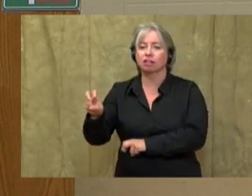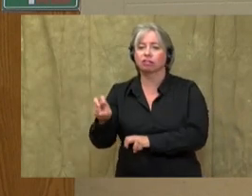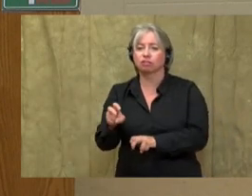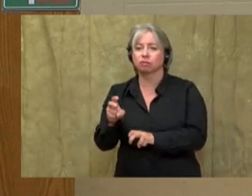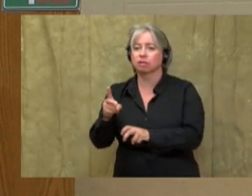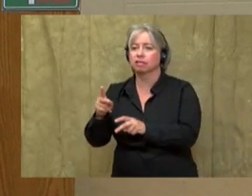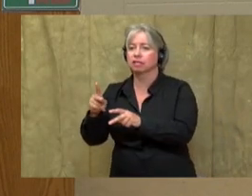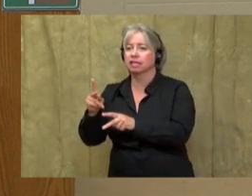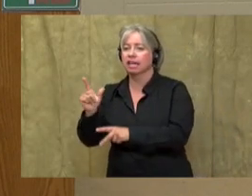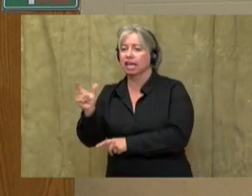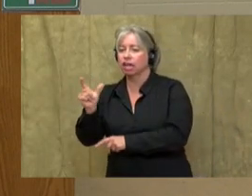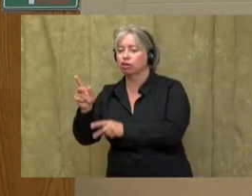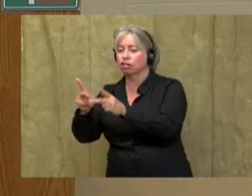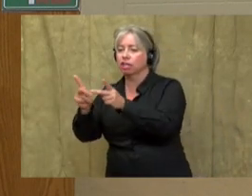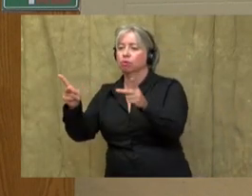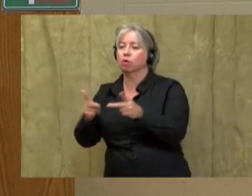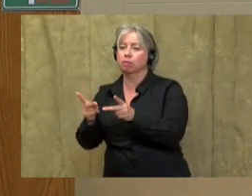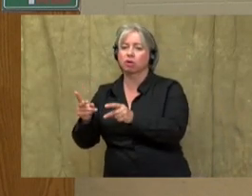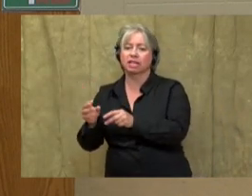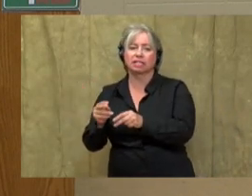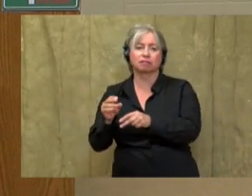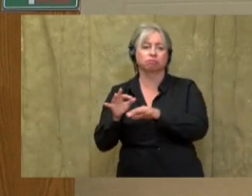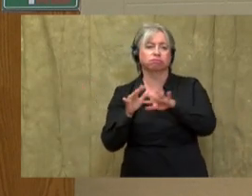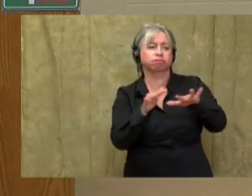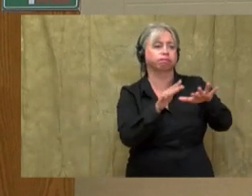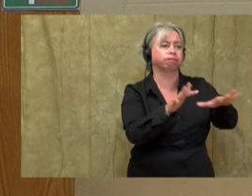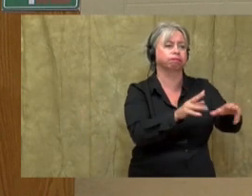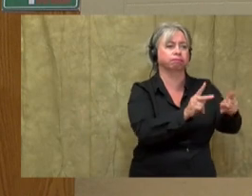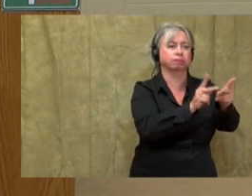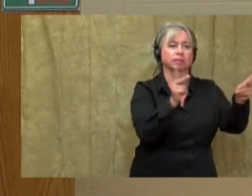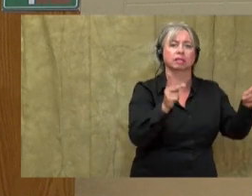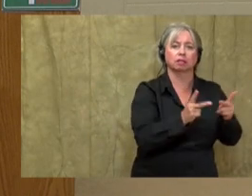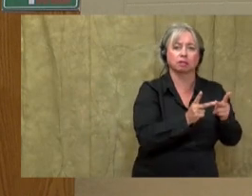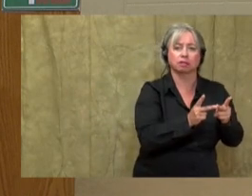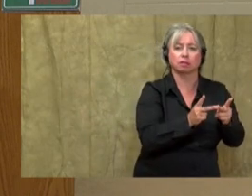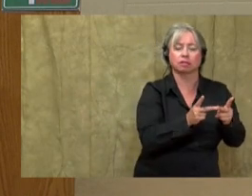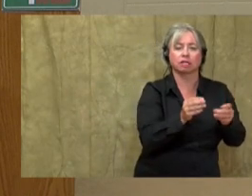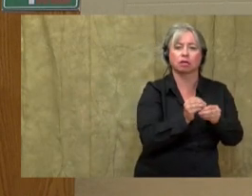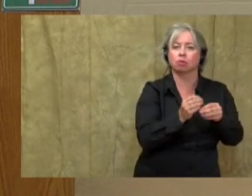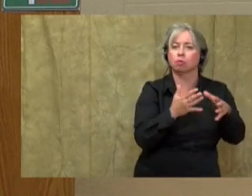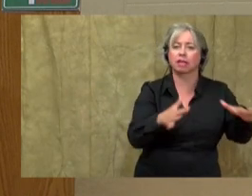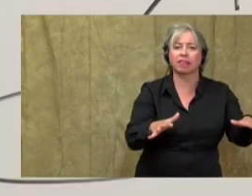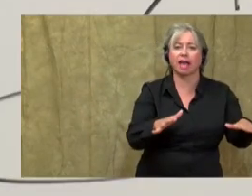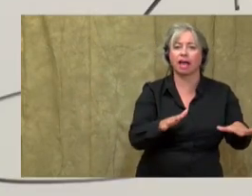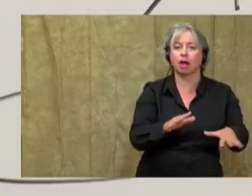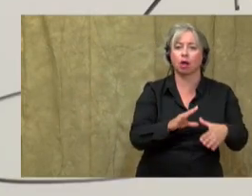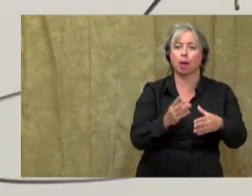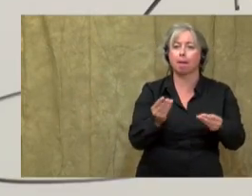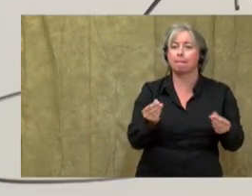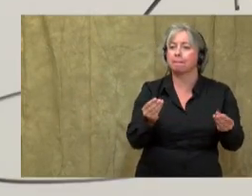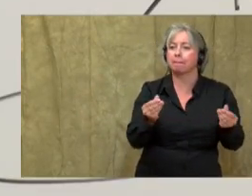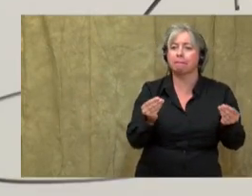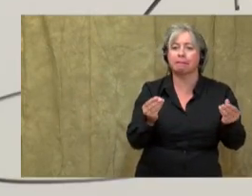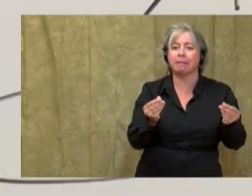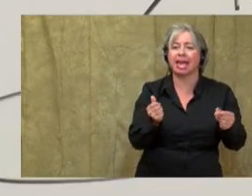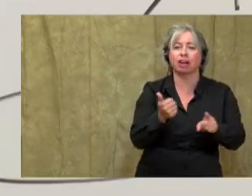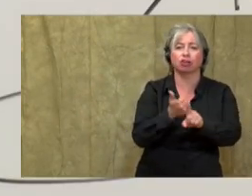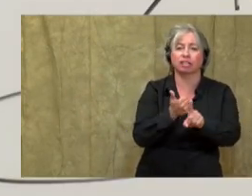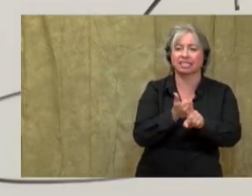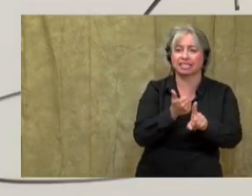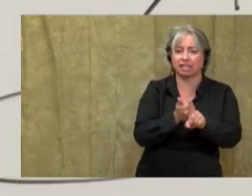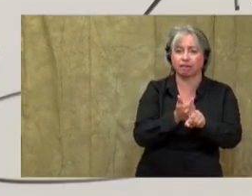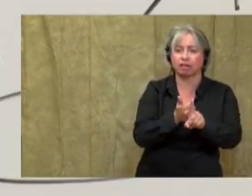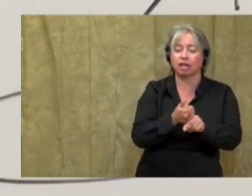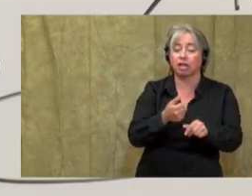from one place to another without transferring the matter itself. So a quick